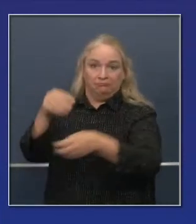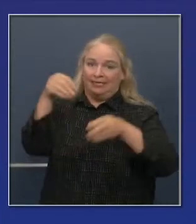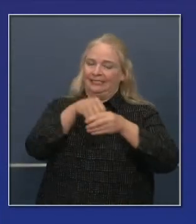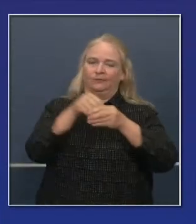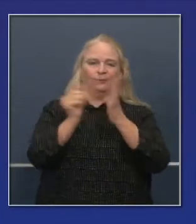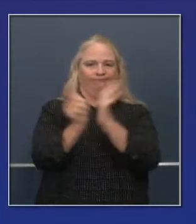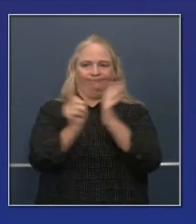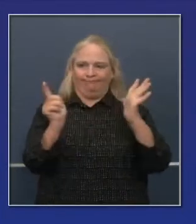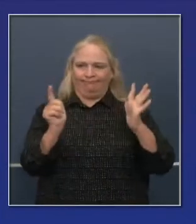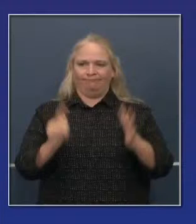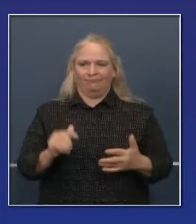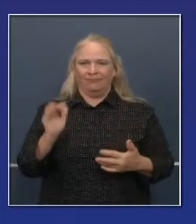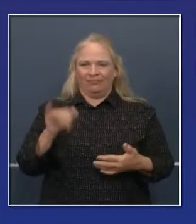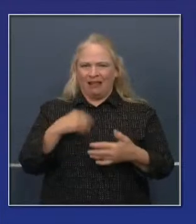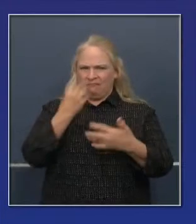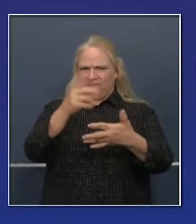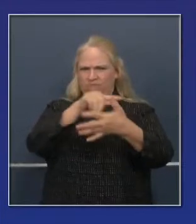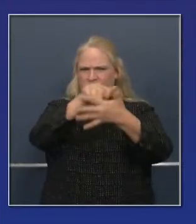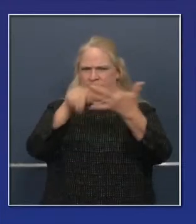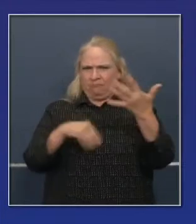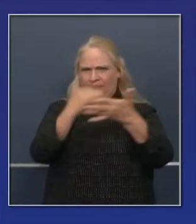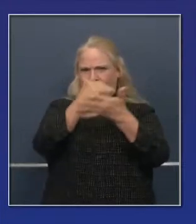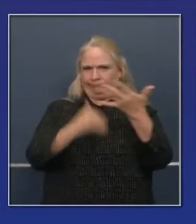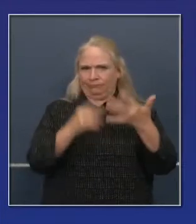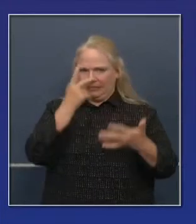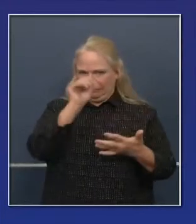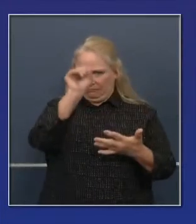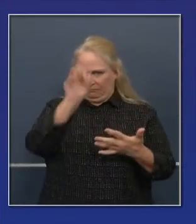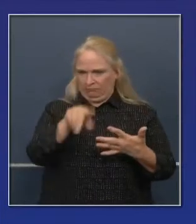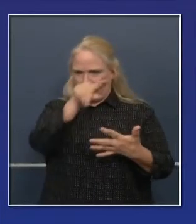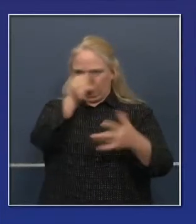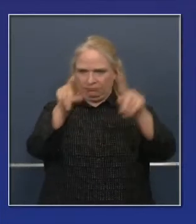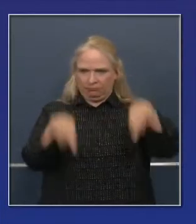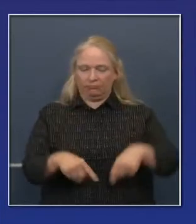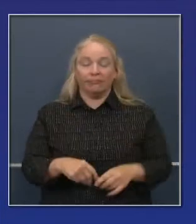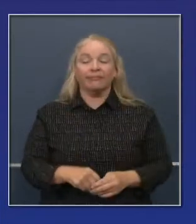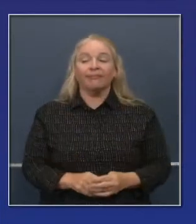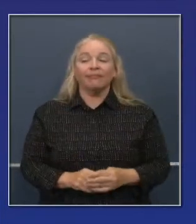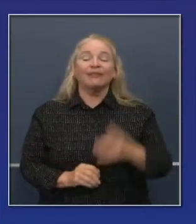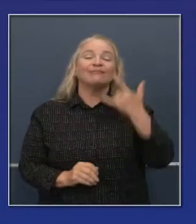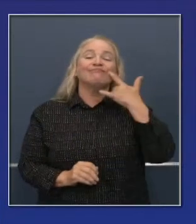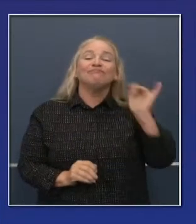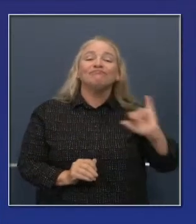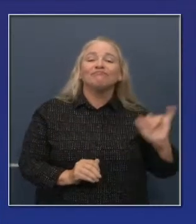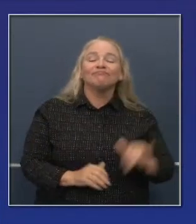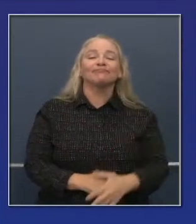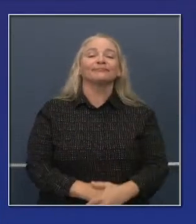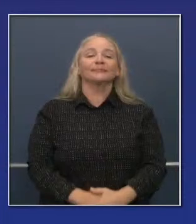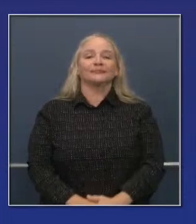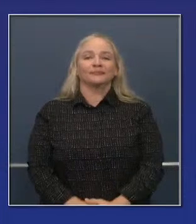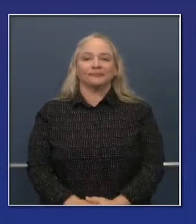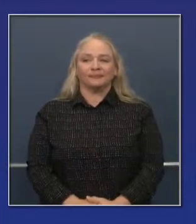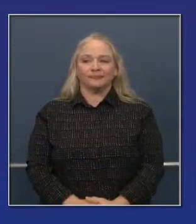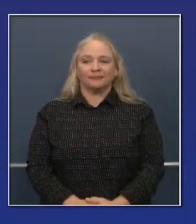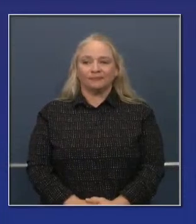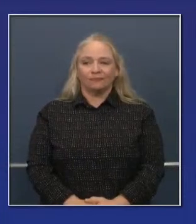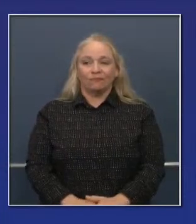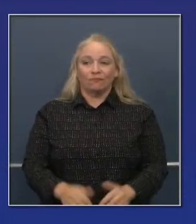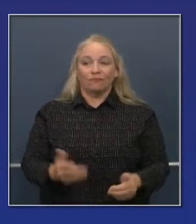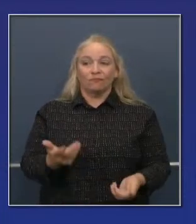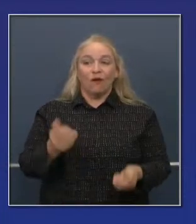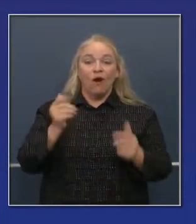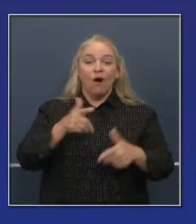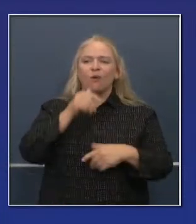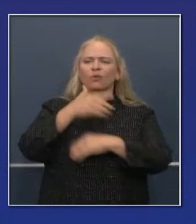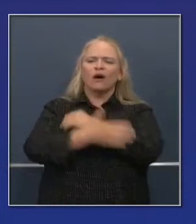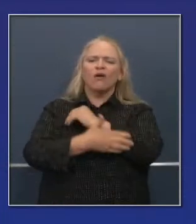you see on the screen. We're also announcing effective immediately all the counties on our county monitoring